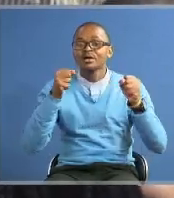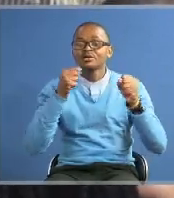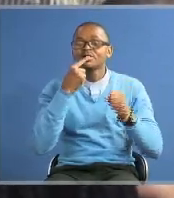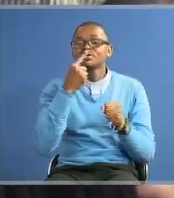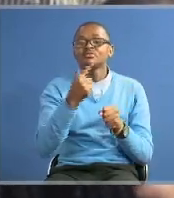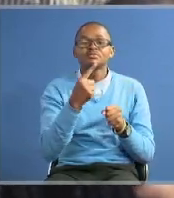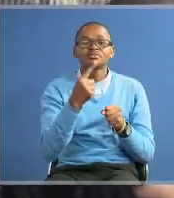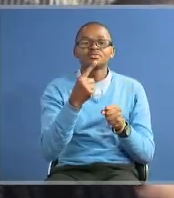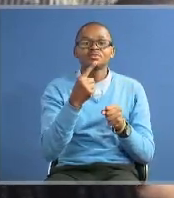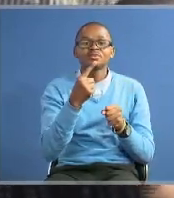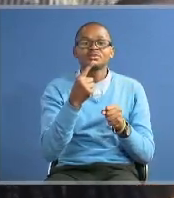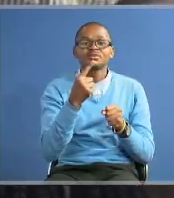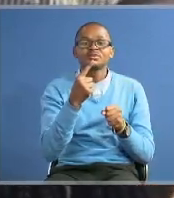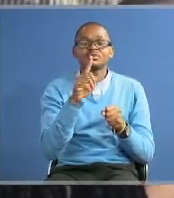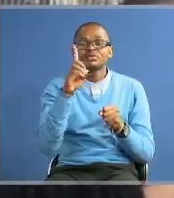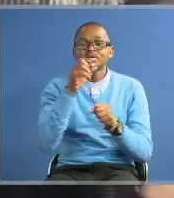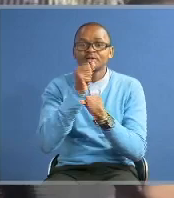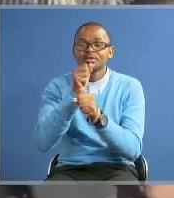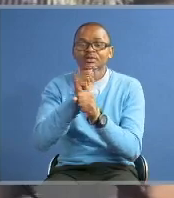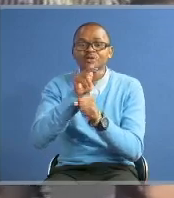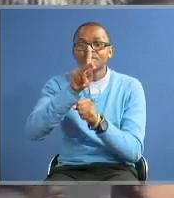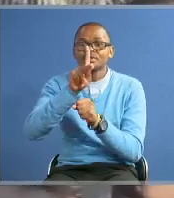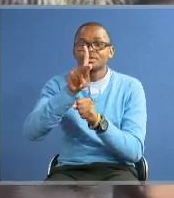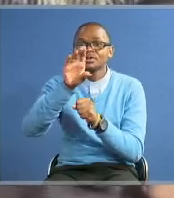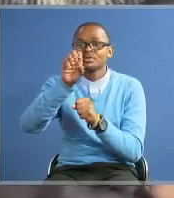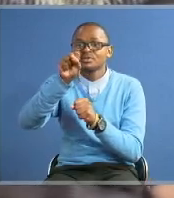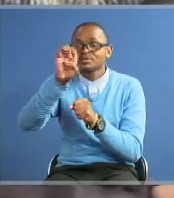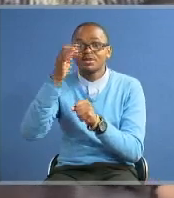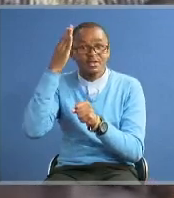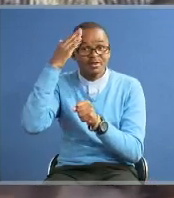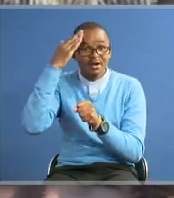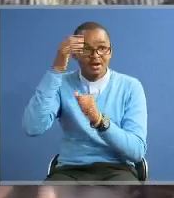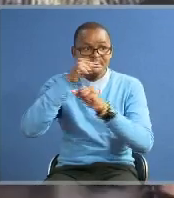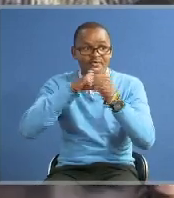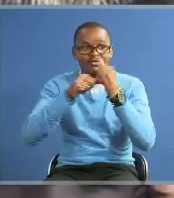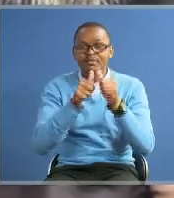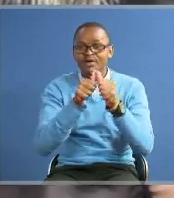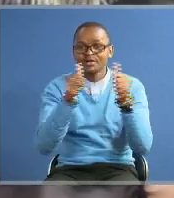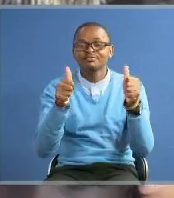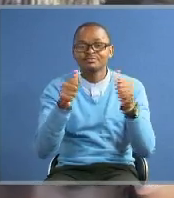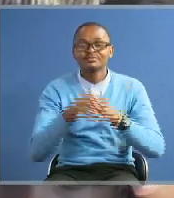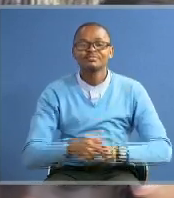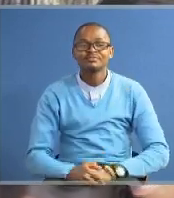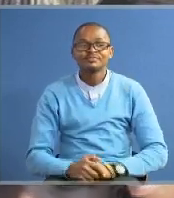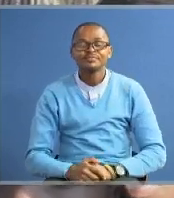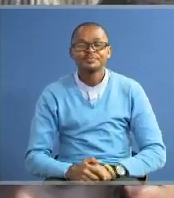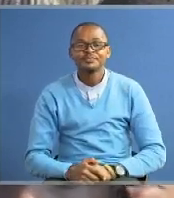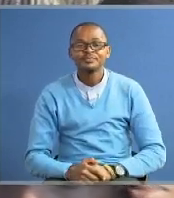So when I did the KCSE, I knew I would perform. Yeah. I want to be a doctor, a professional.